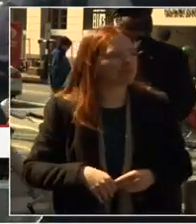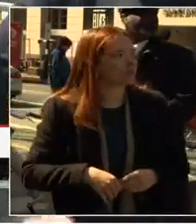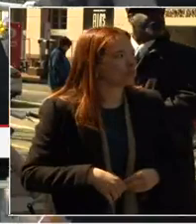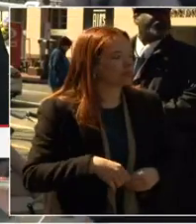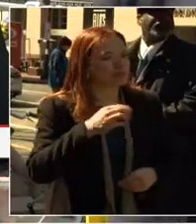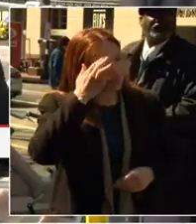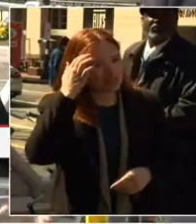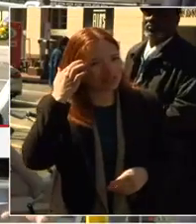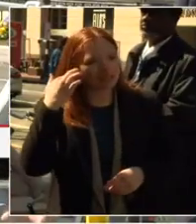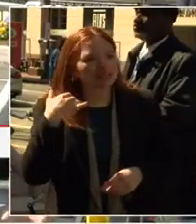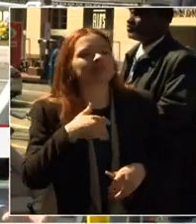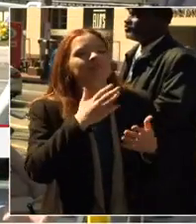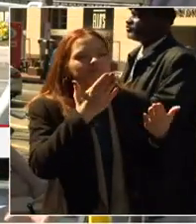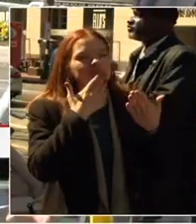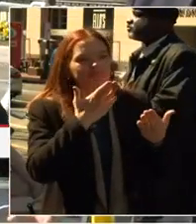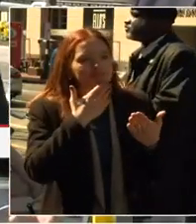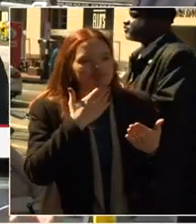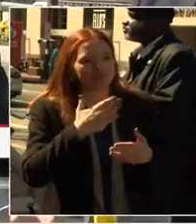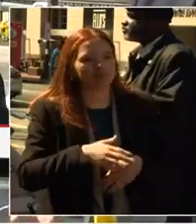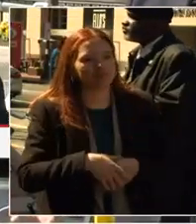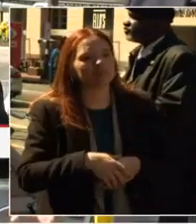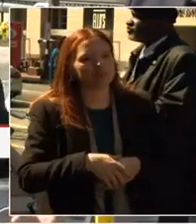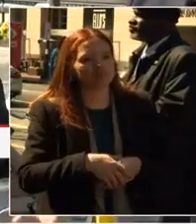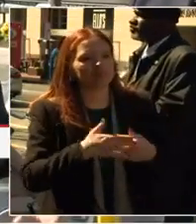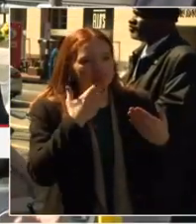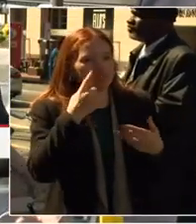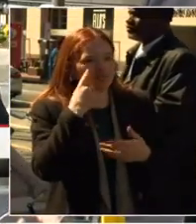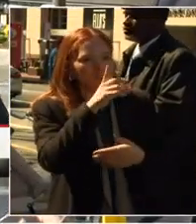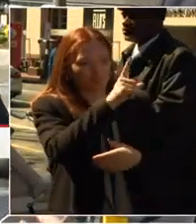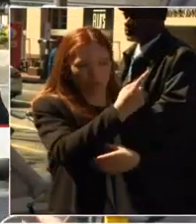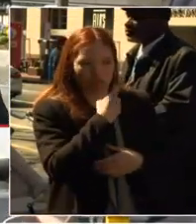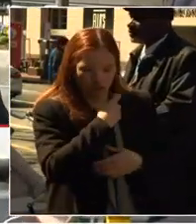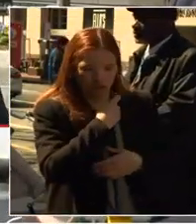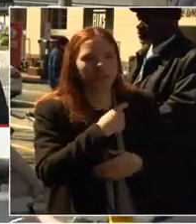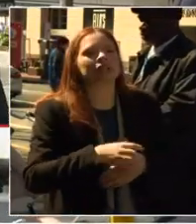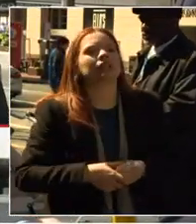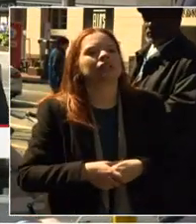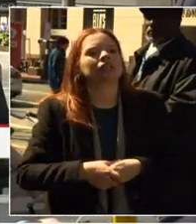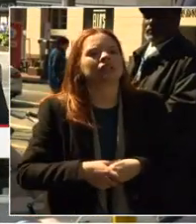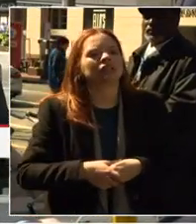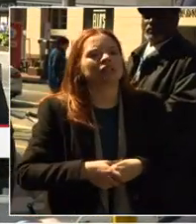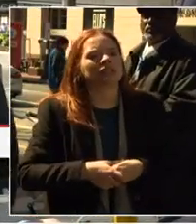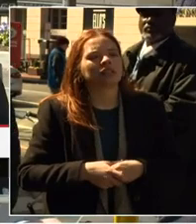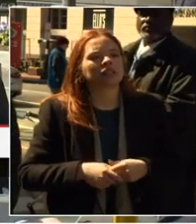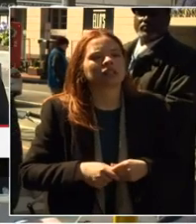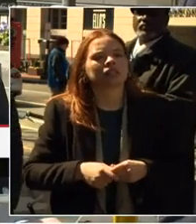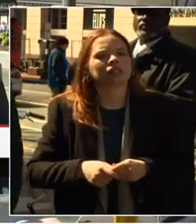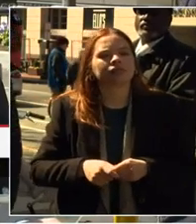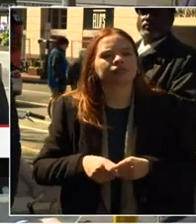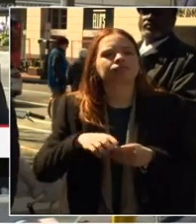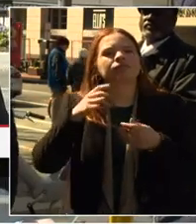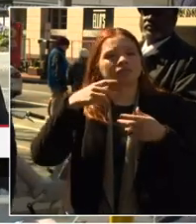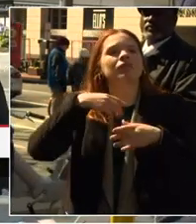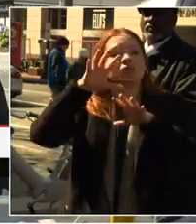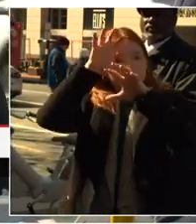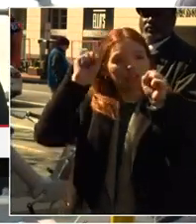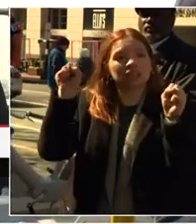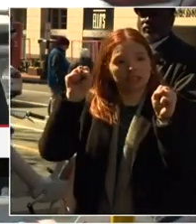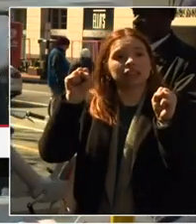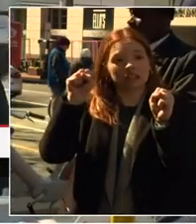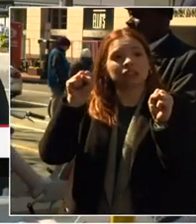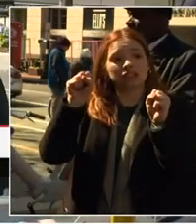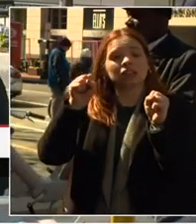Thanks, Mayor, and thanks, Mark, for the question. Since we saw the former president's posts on Truth Social